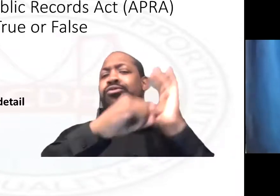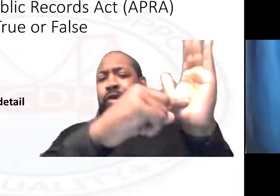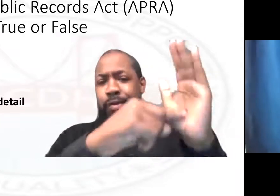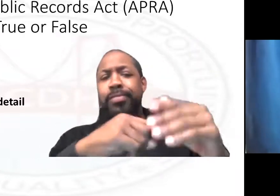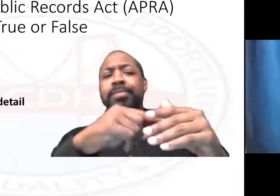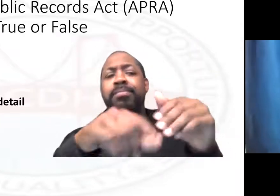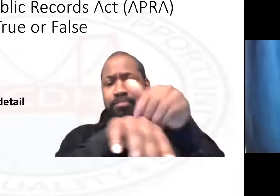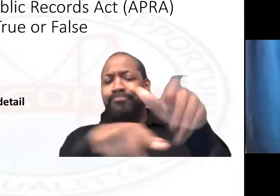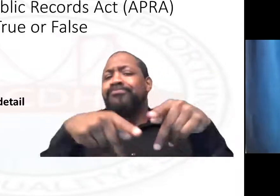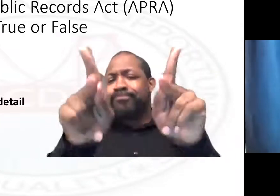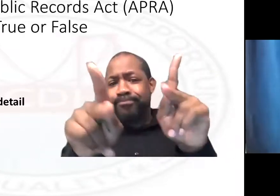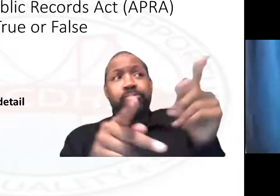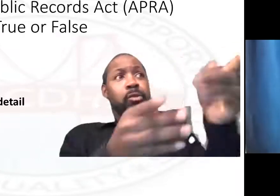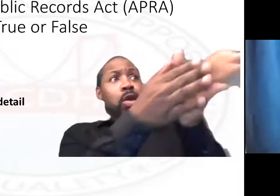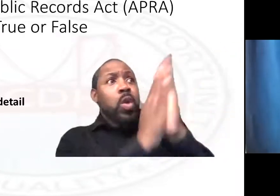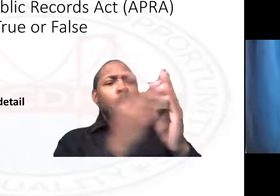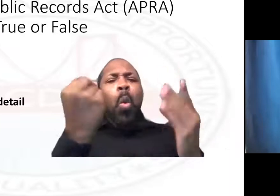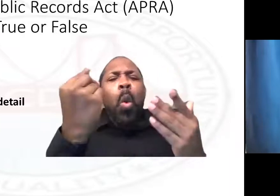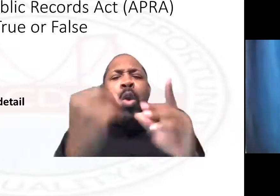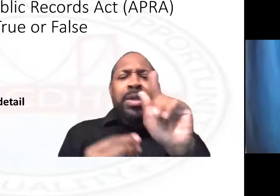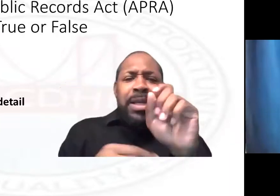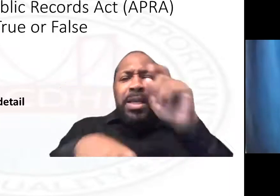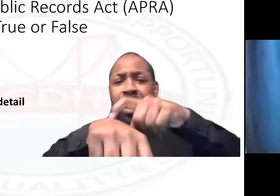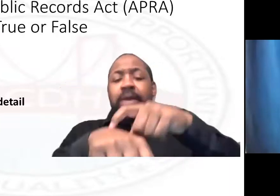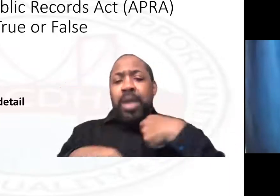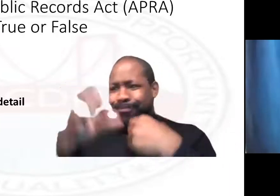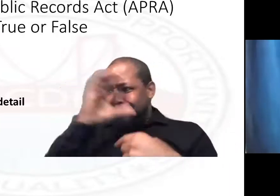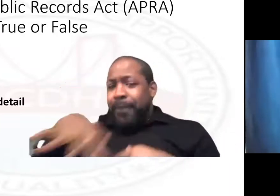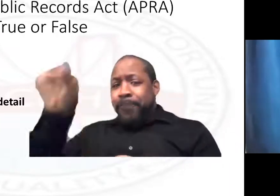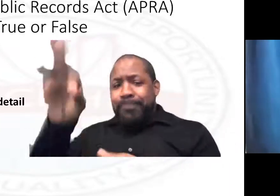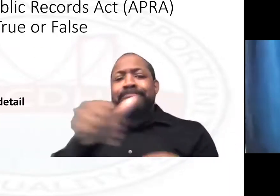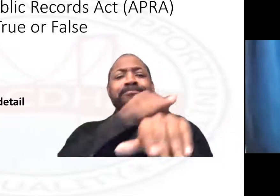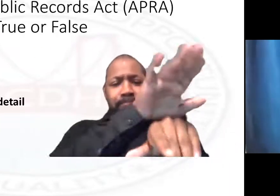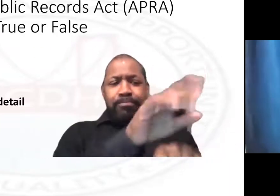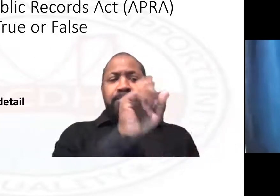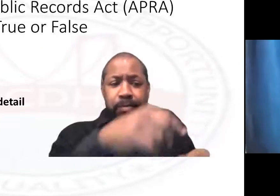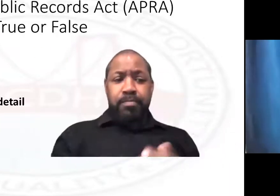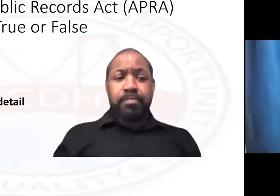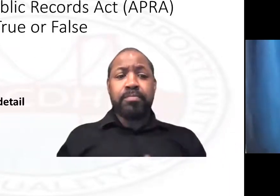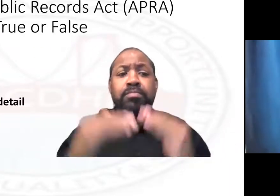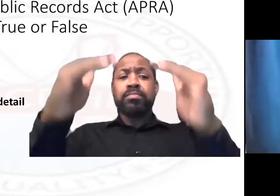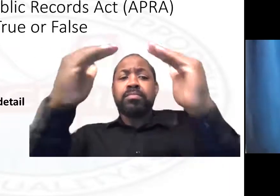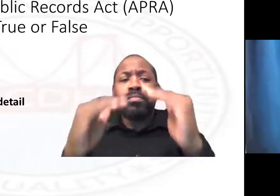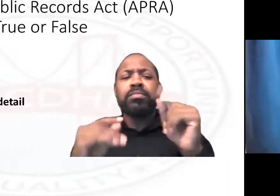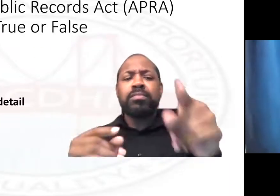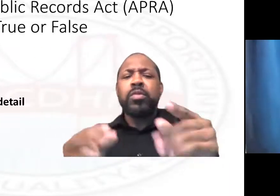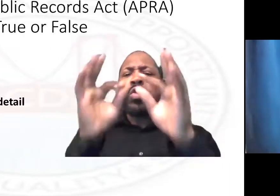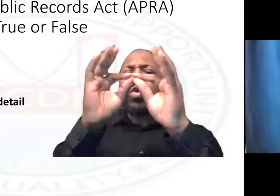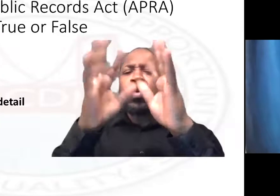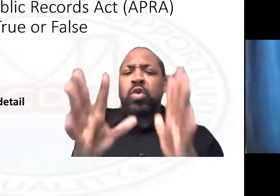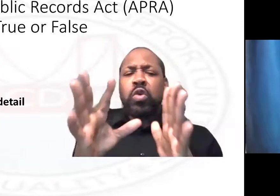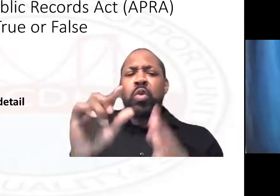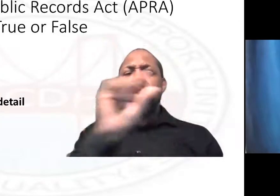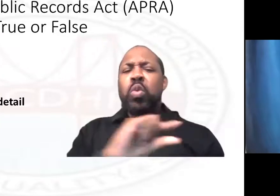faxes, then yes, they would have to be shown publicly, and a specific date or time of an email, and that would have to